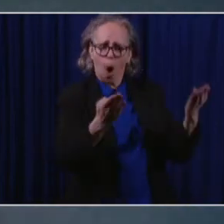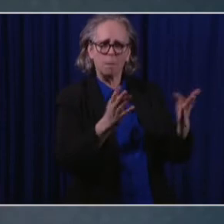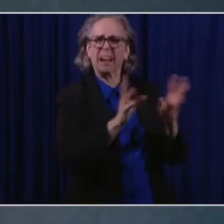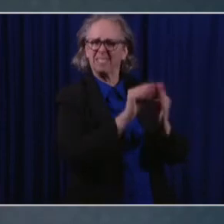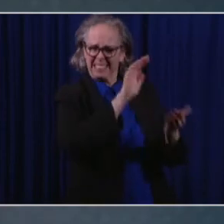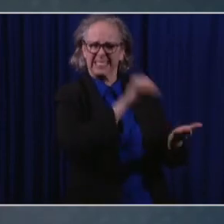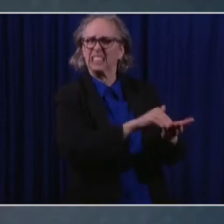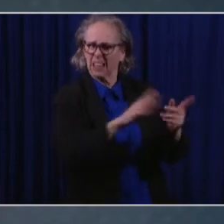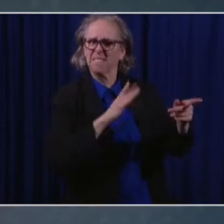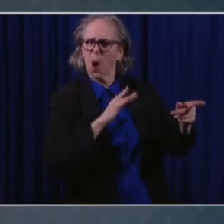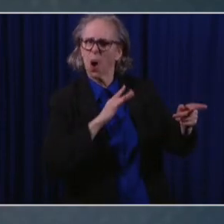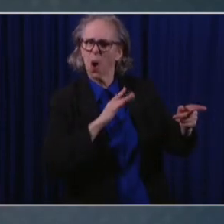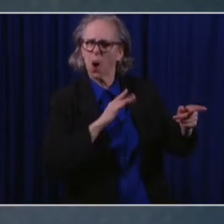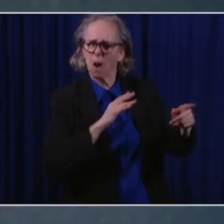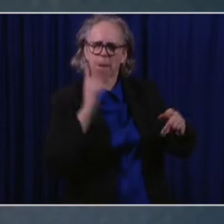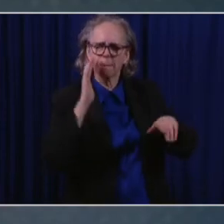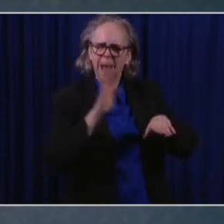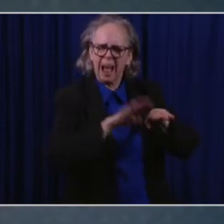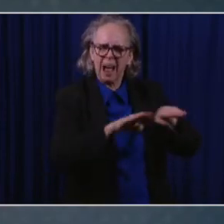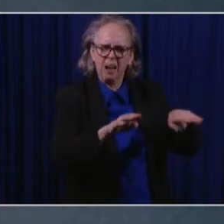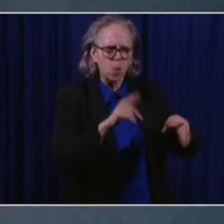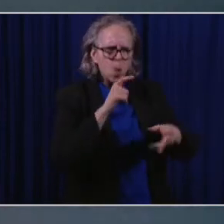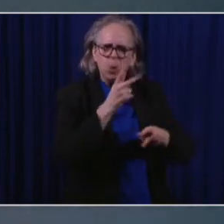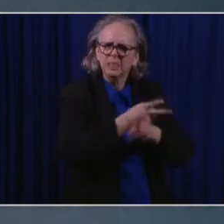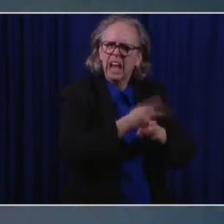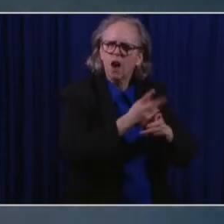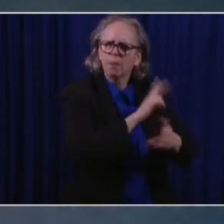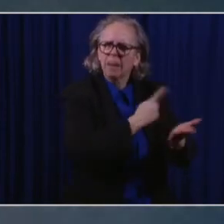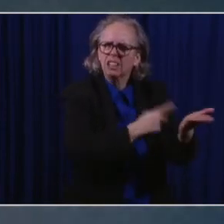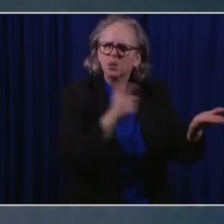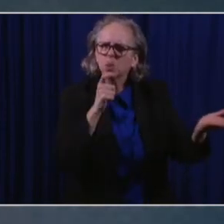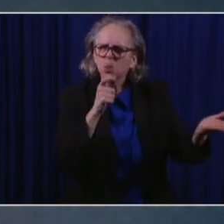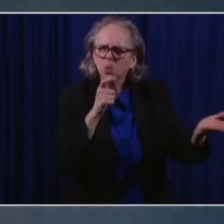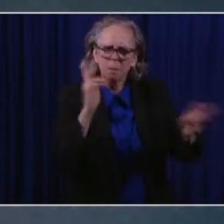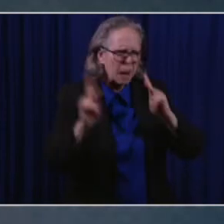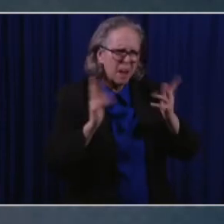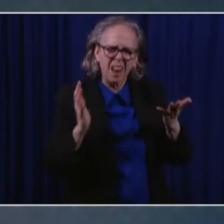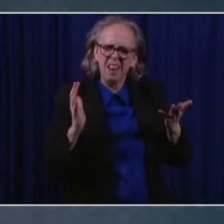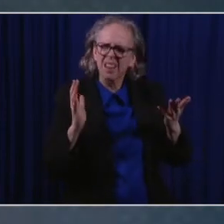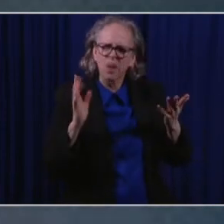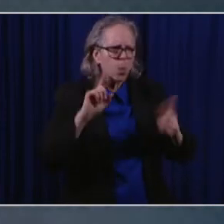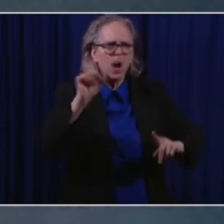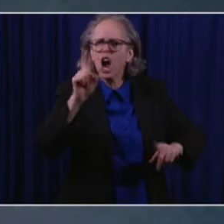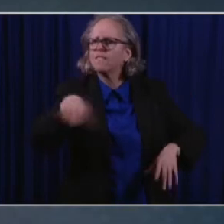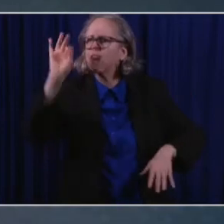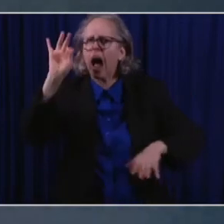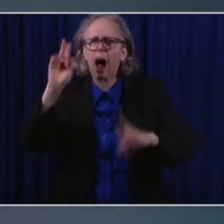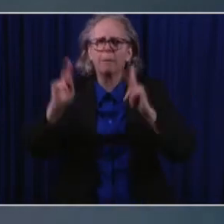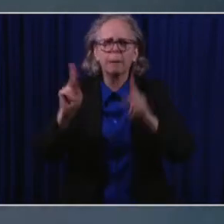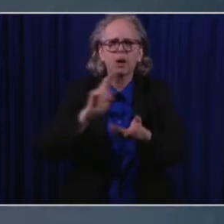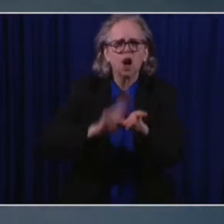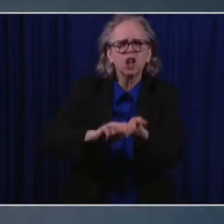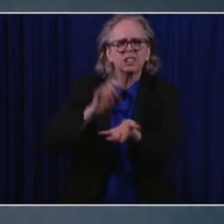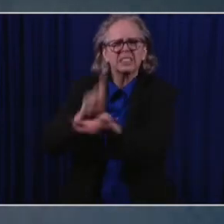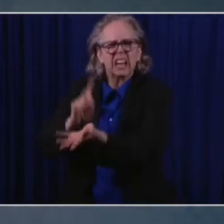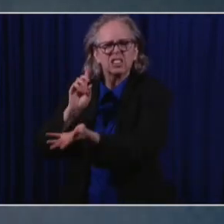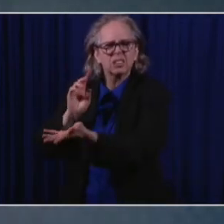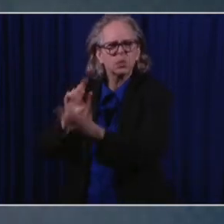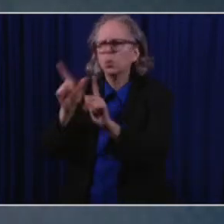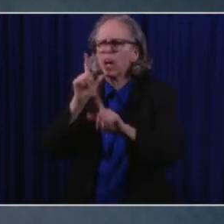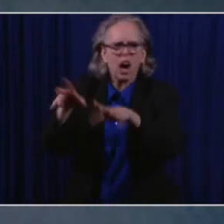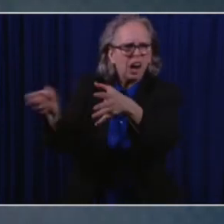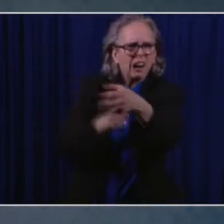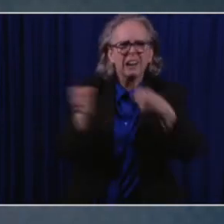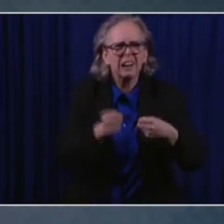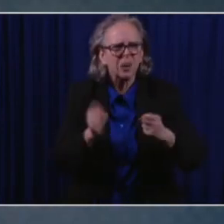system, and we don't have all the beds open because simply we lack staffing in terms of putting the people in it. People are treated